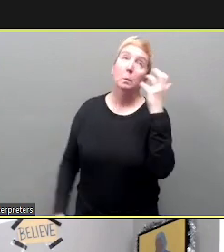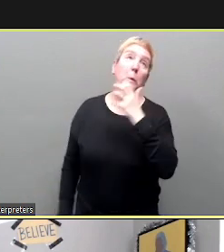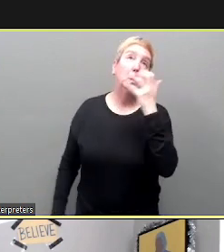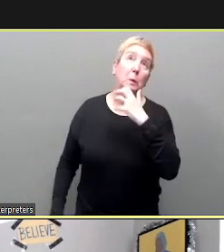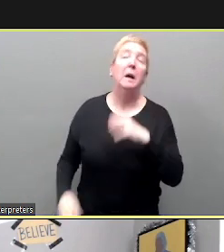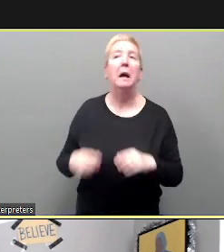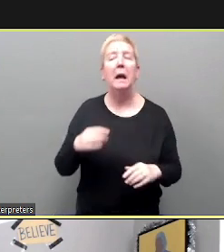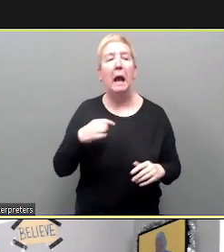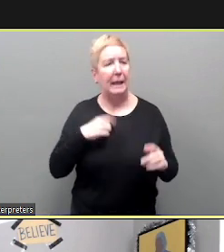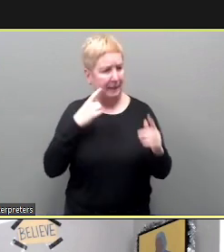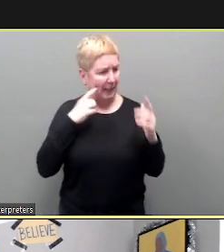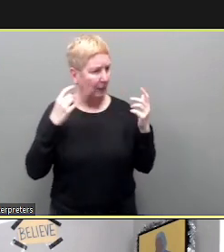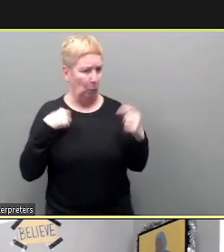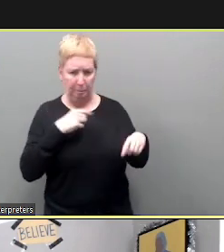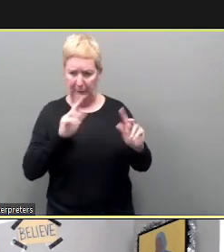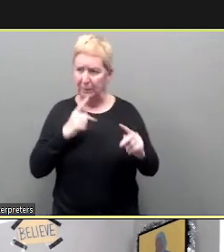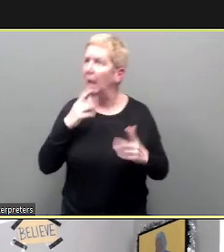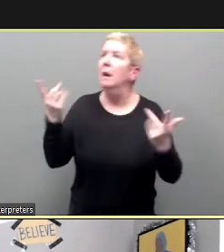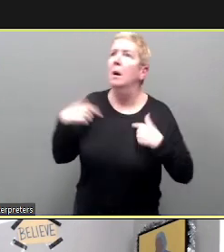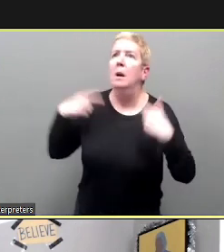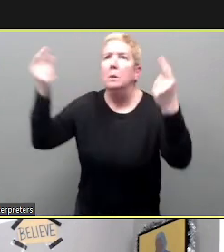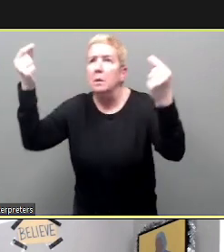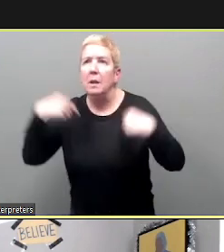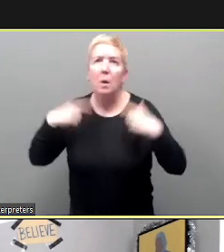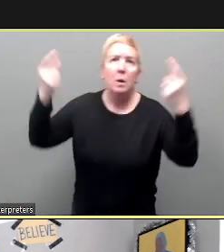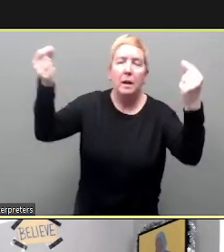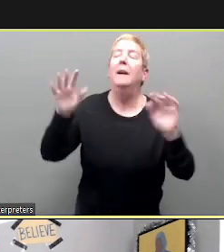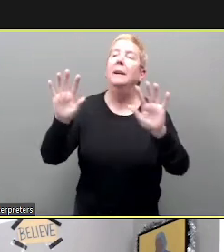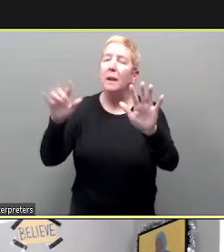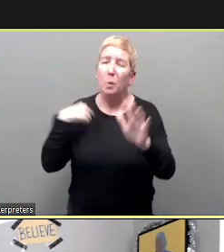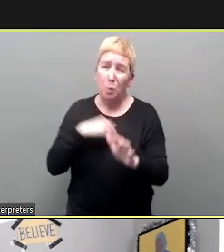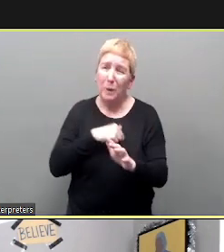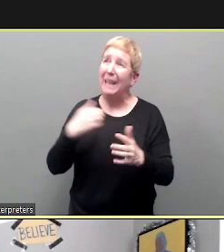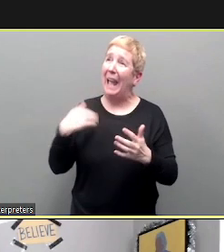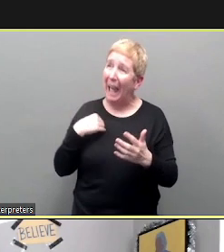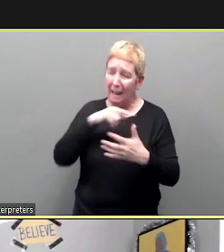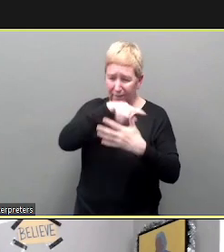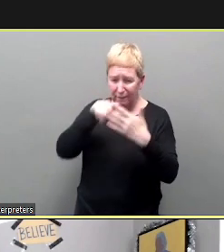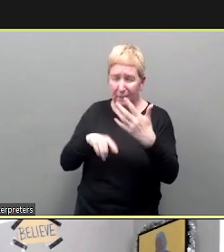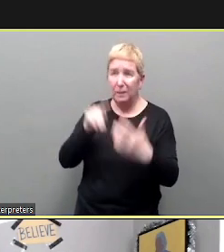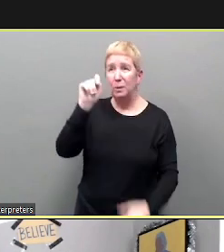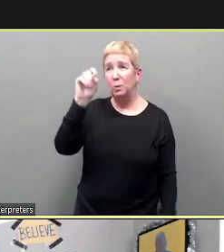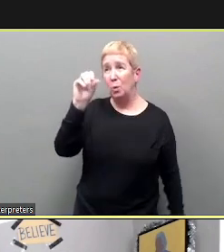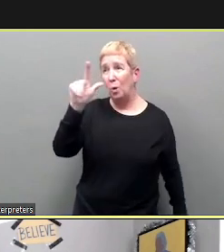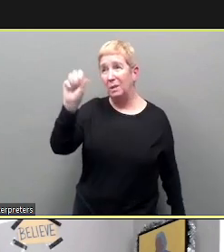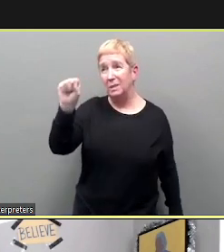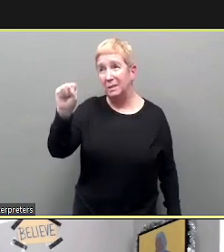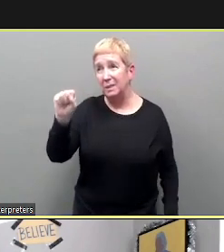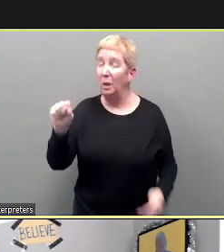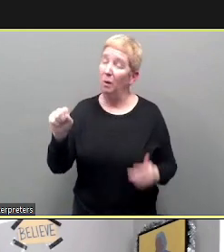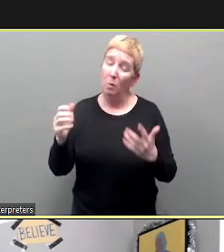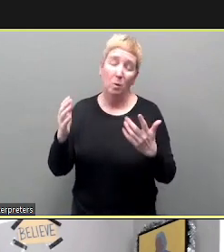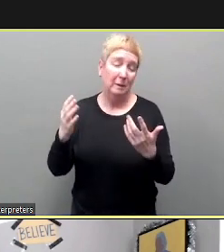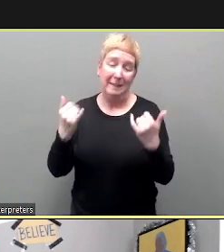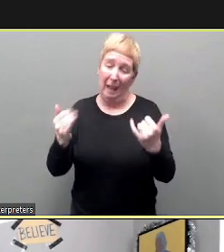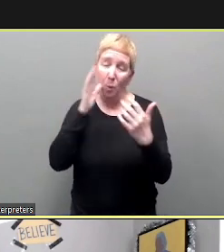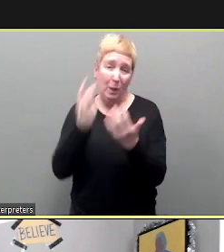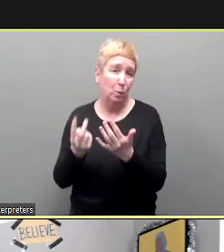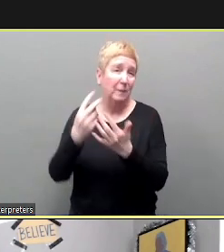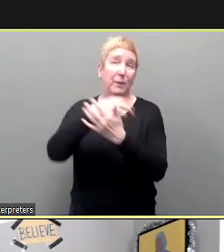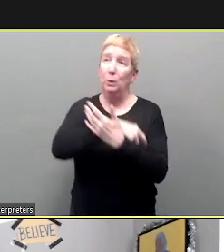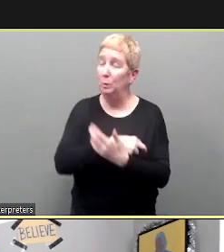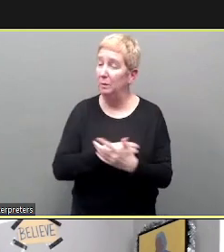back to always that we do have tools to fight COVID. And let's just start with the first one, which is vaccines